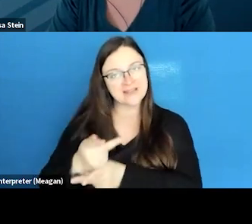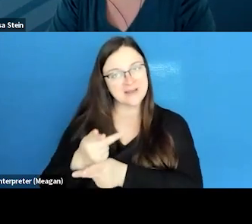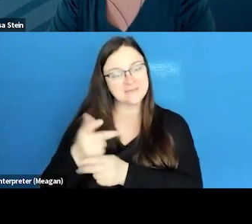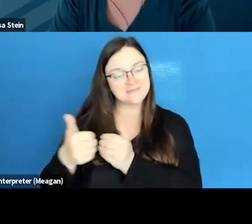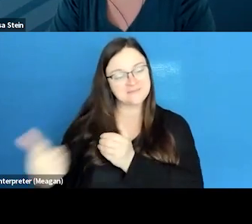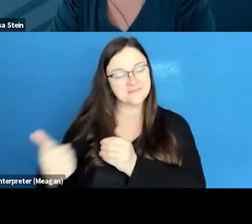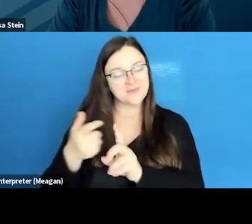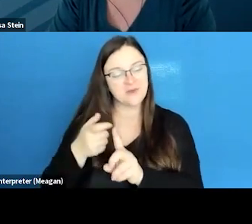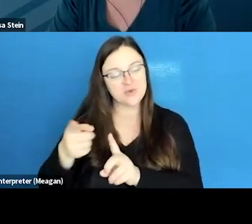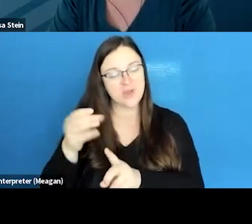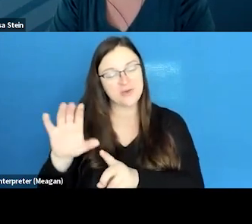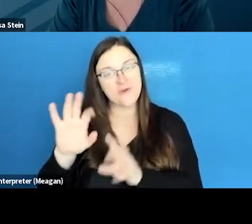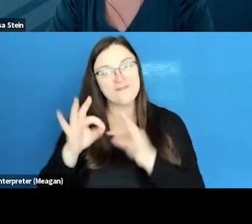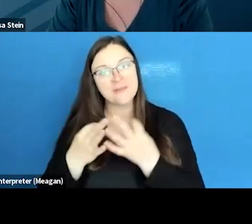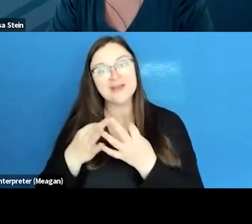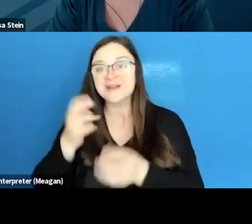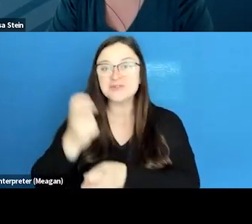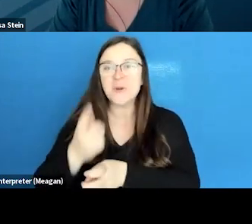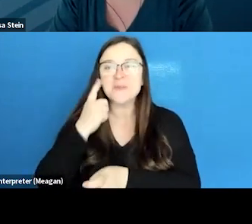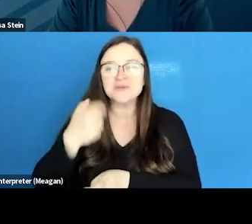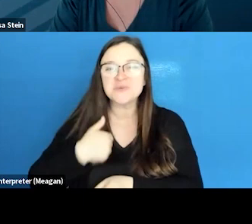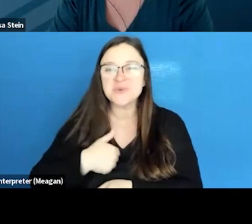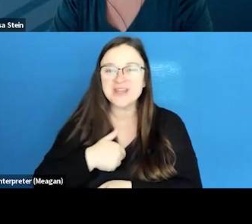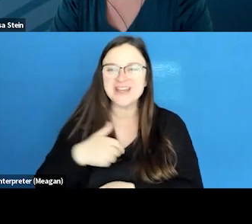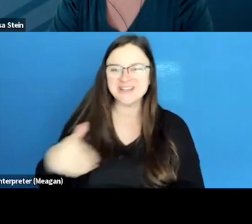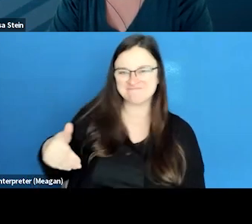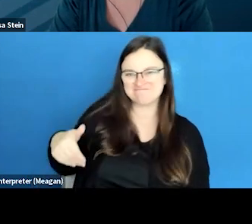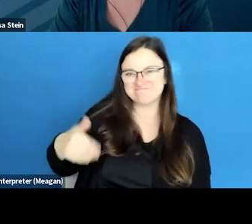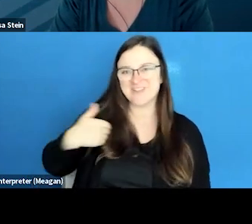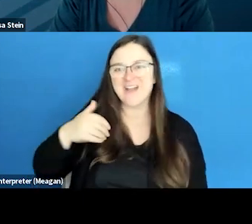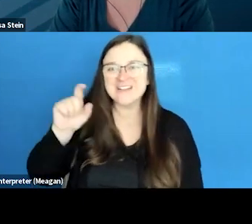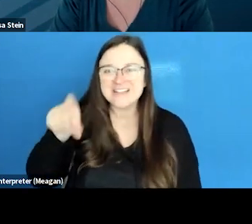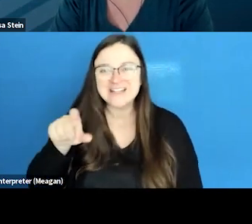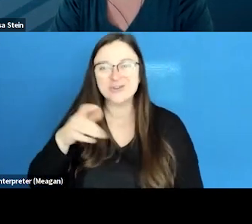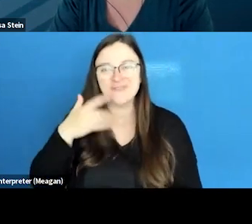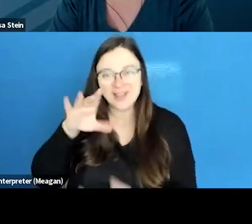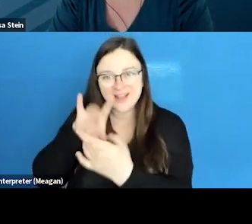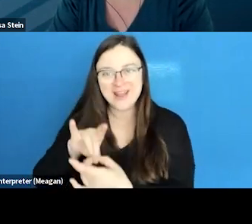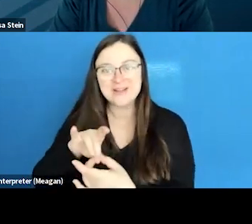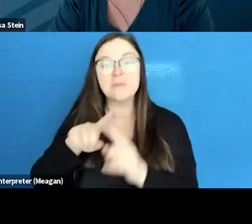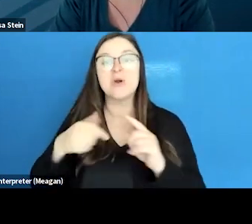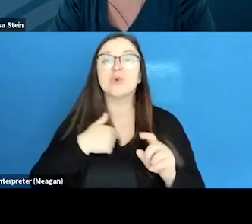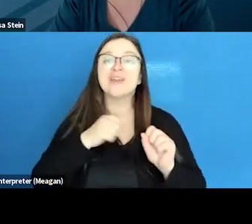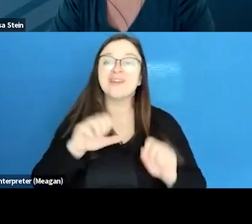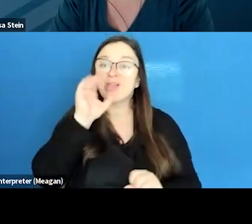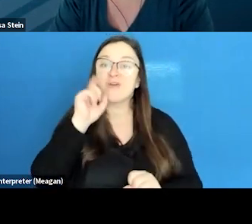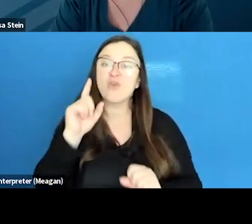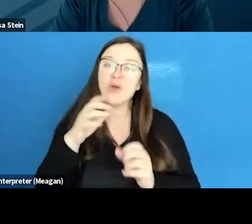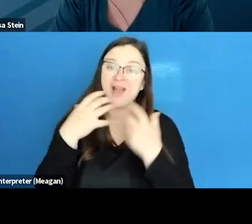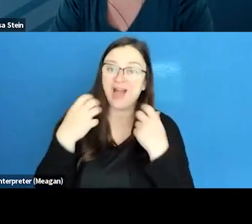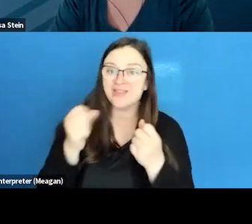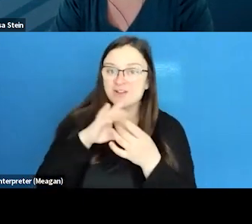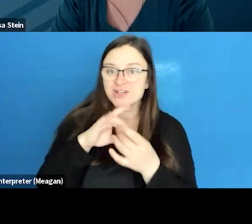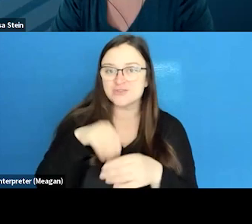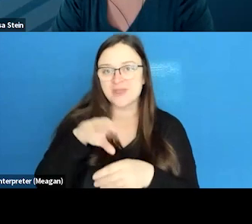very hard because we have that need to feel connected. But then we can also look for maybe some healthy relationships in that person's